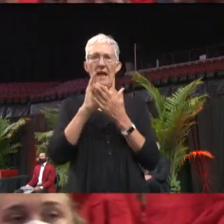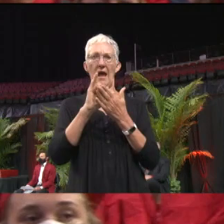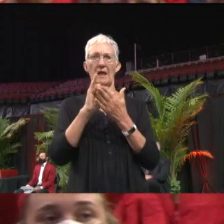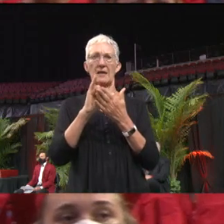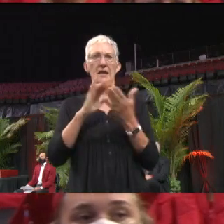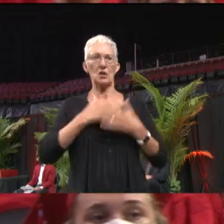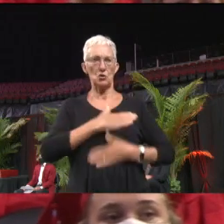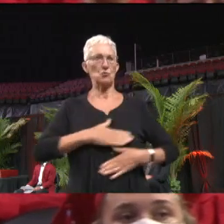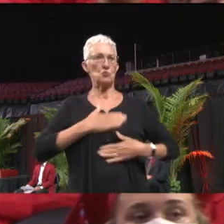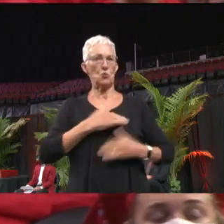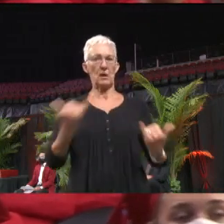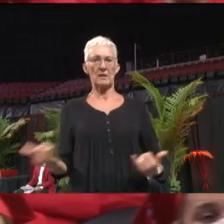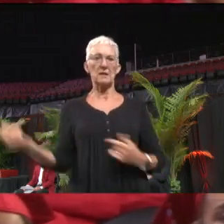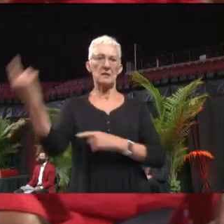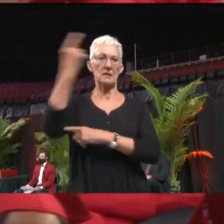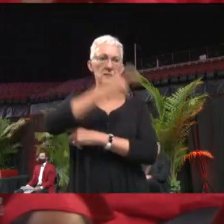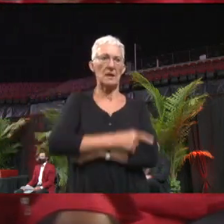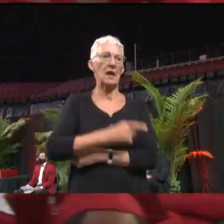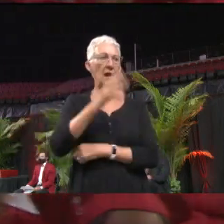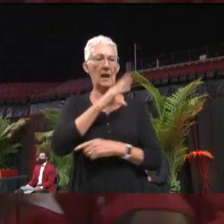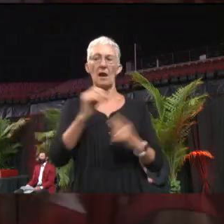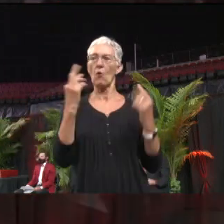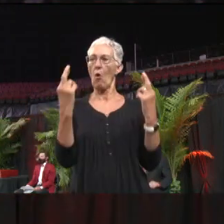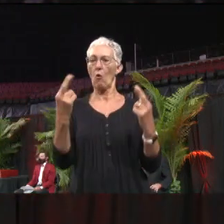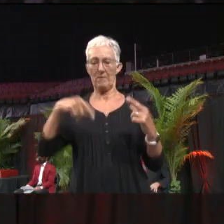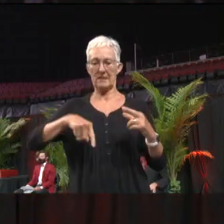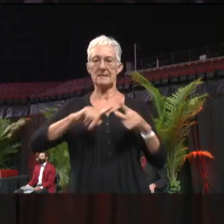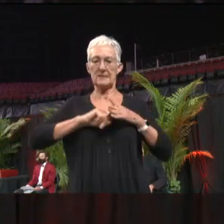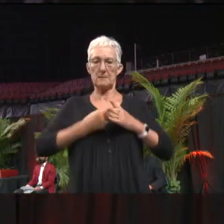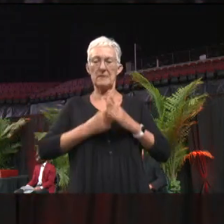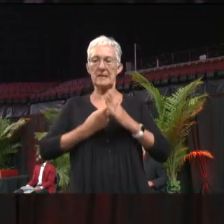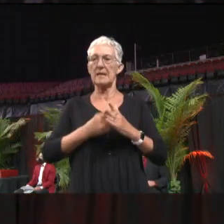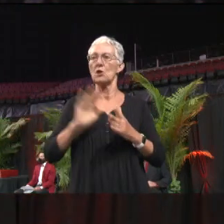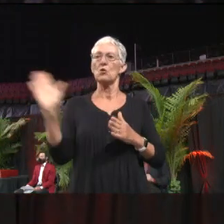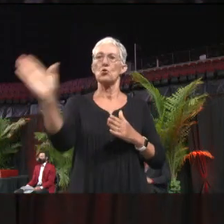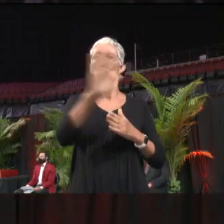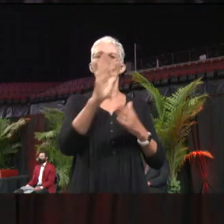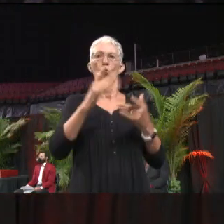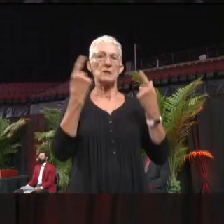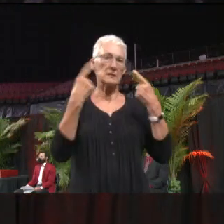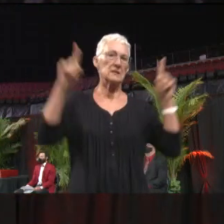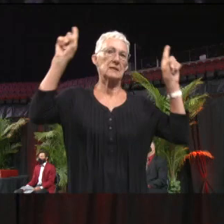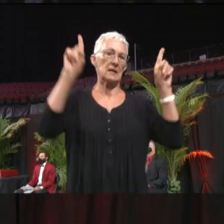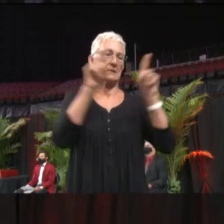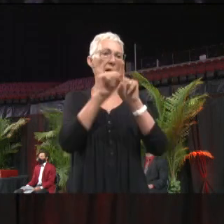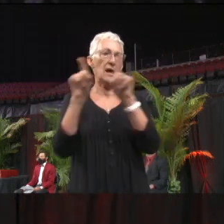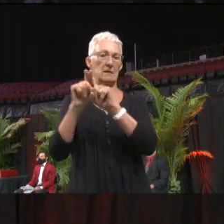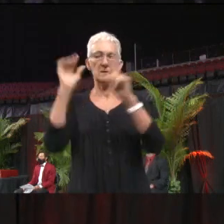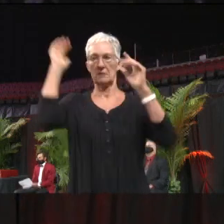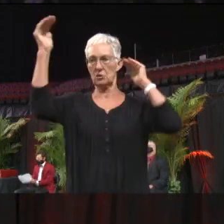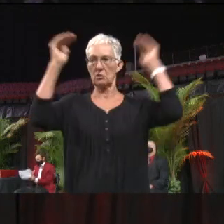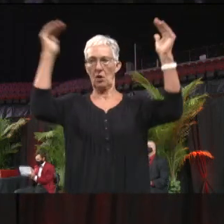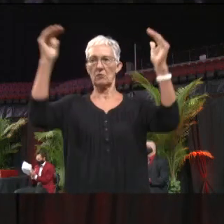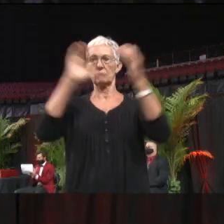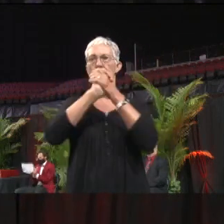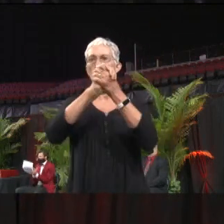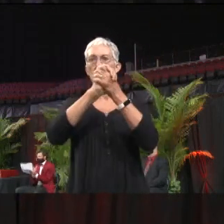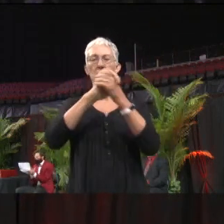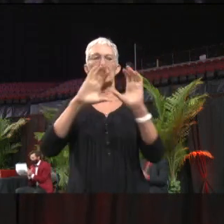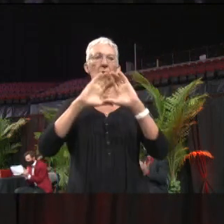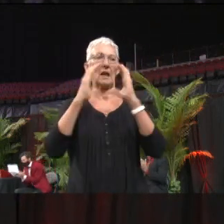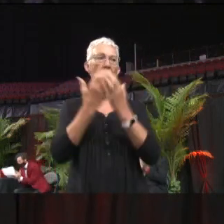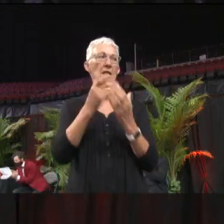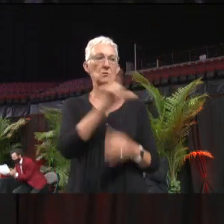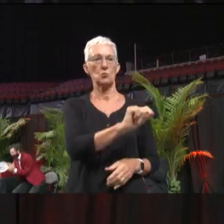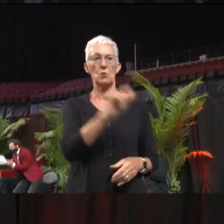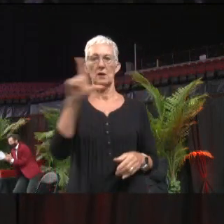many celebrations of your success as adults. Congratulations to the class of 2020.